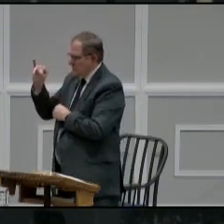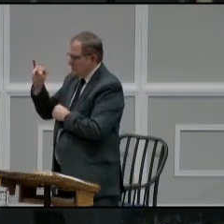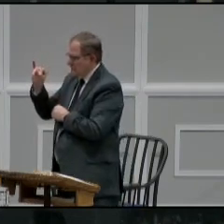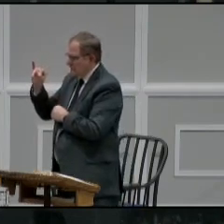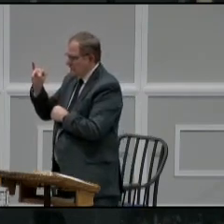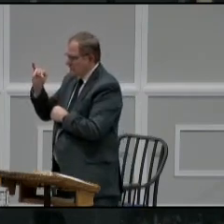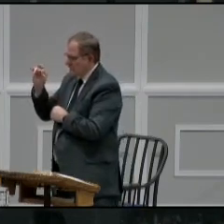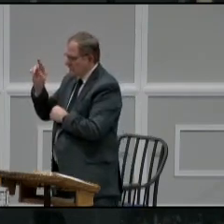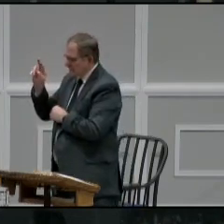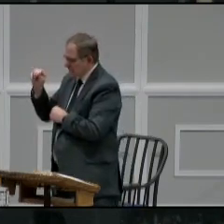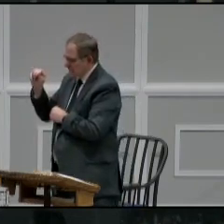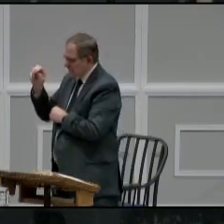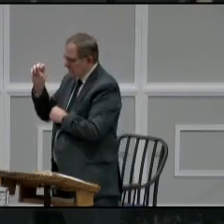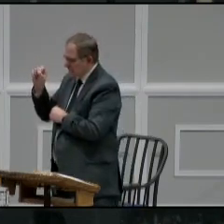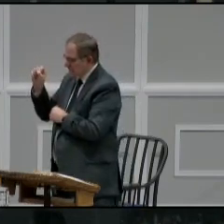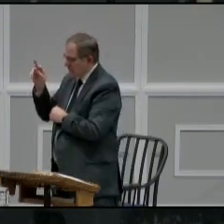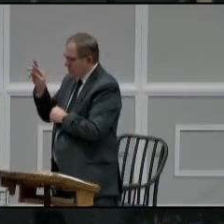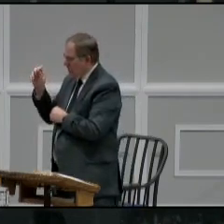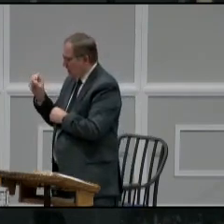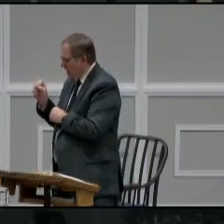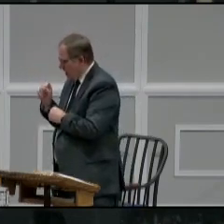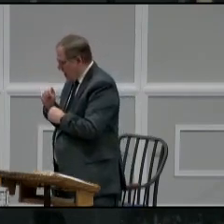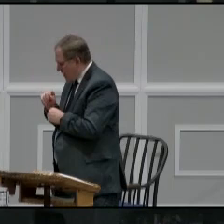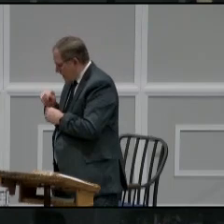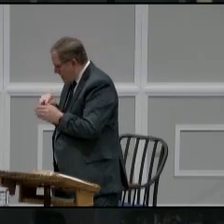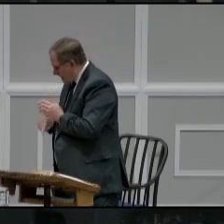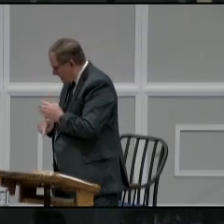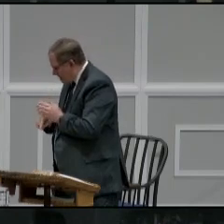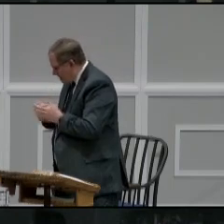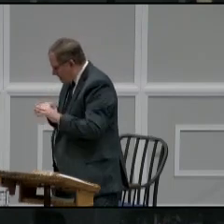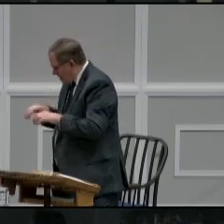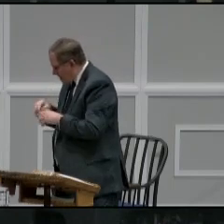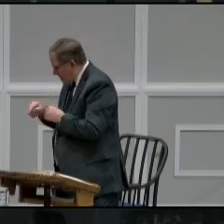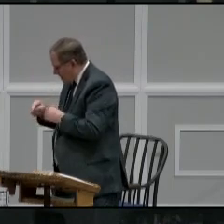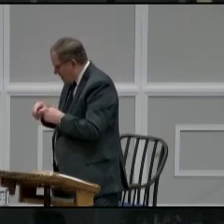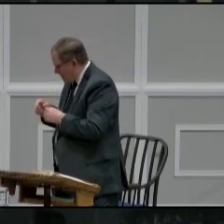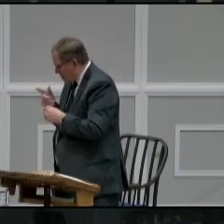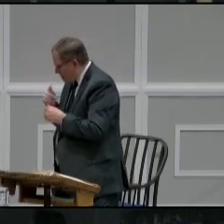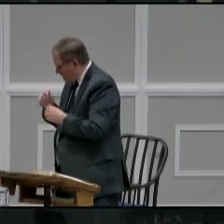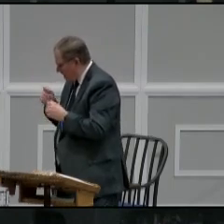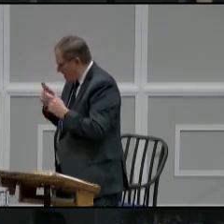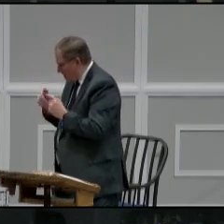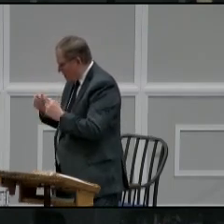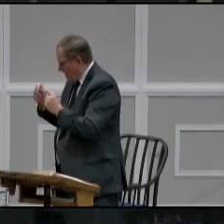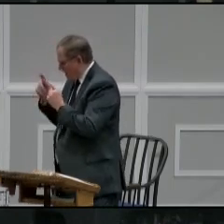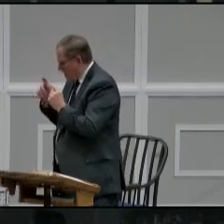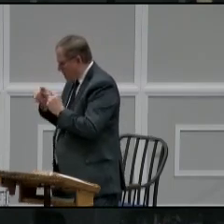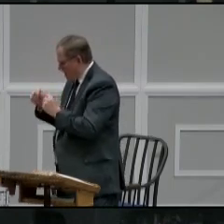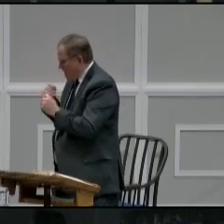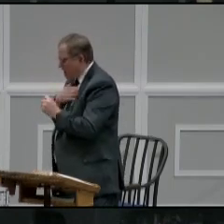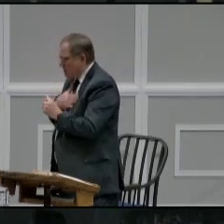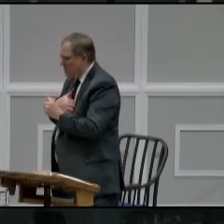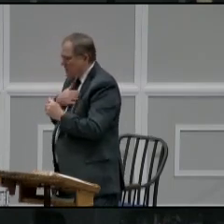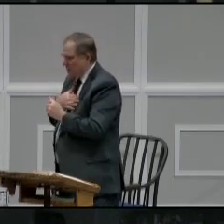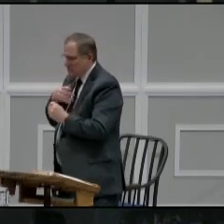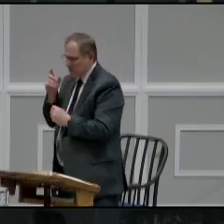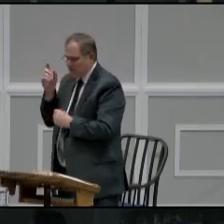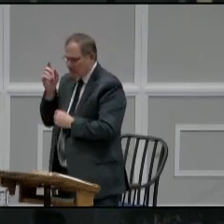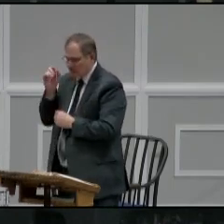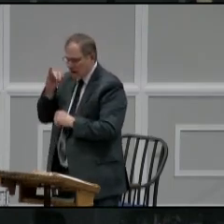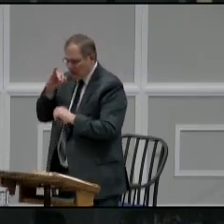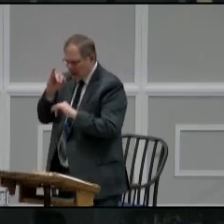going through all these motions to try to appease and try to please their God, a God that can't hear.